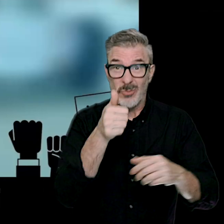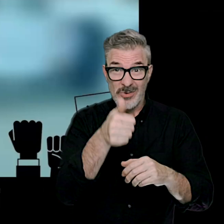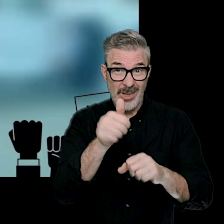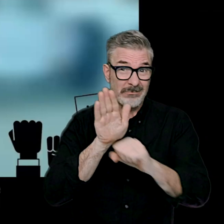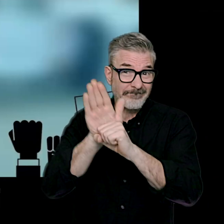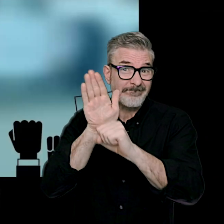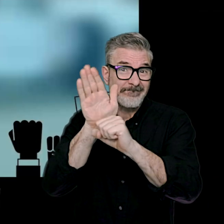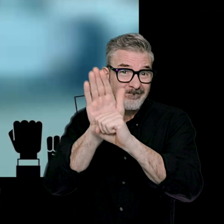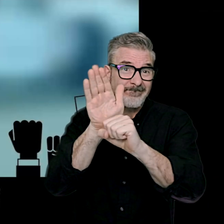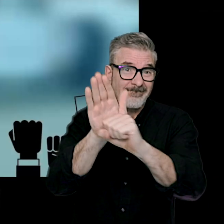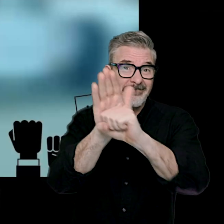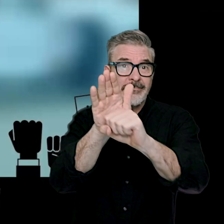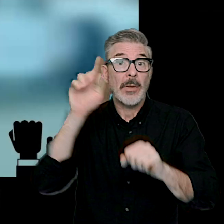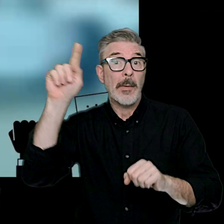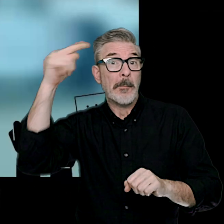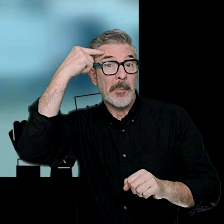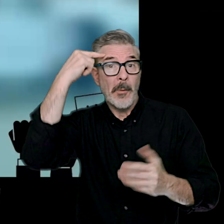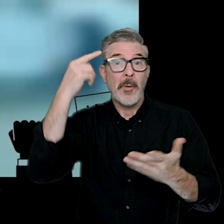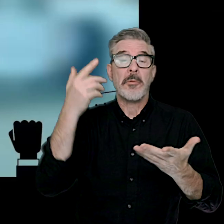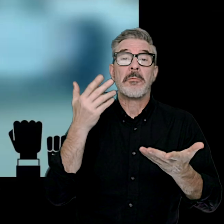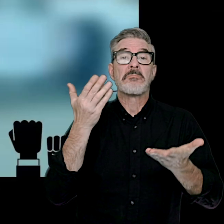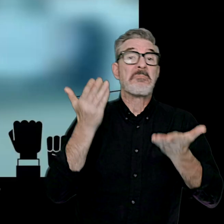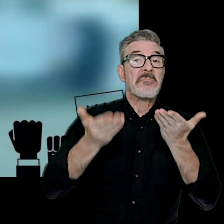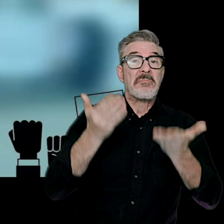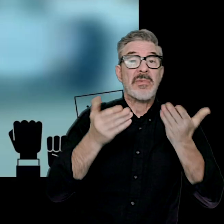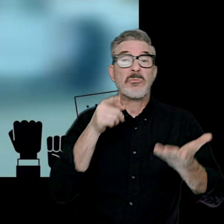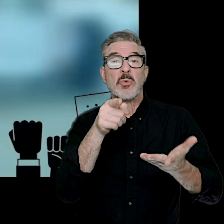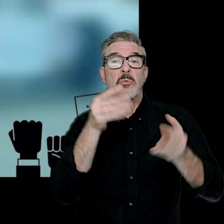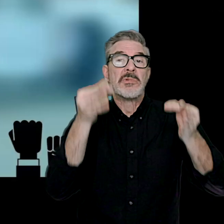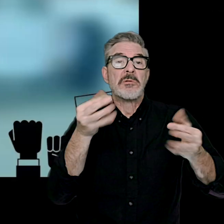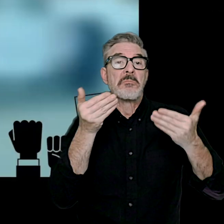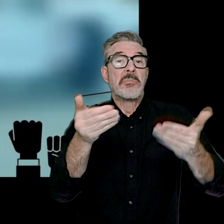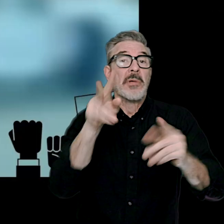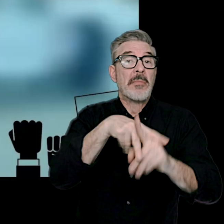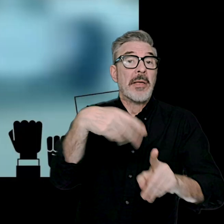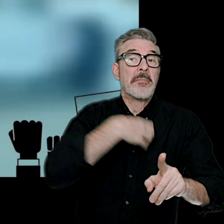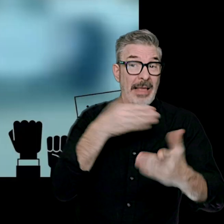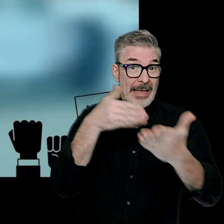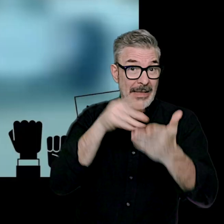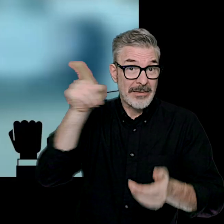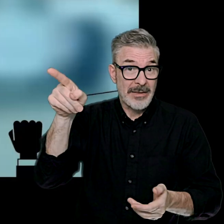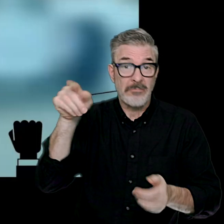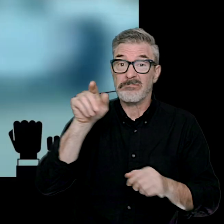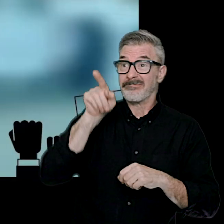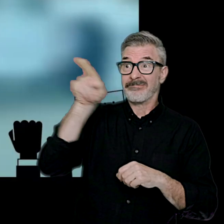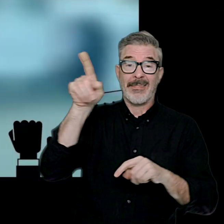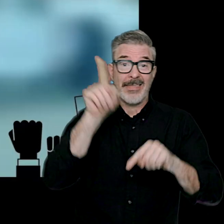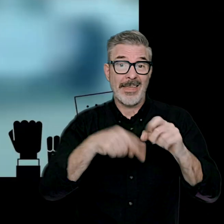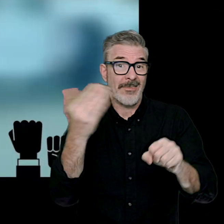So if you are still working at a place and you're advocating for yourself and you're filing a complaint, your employer